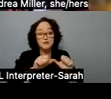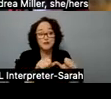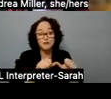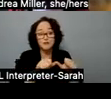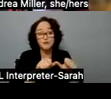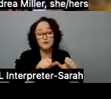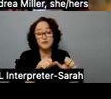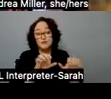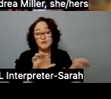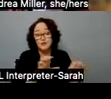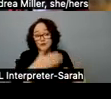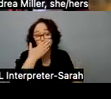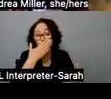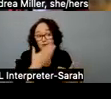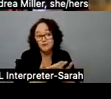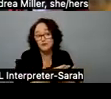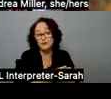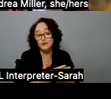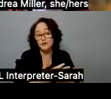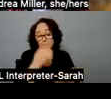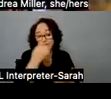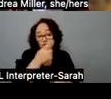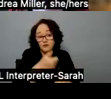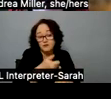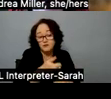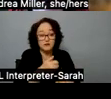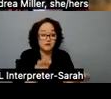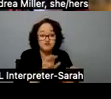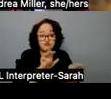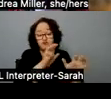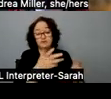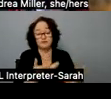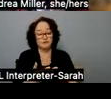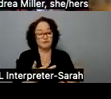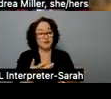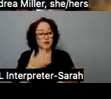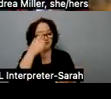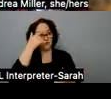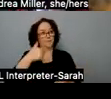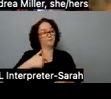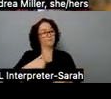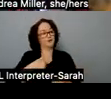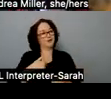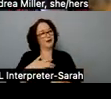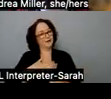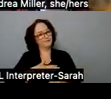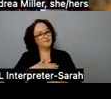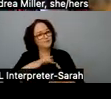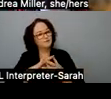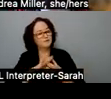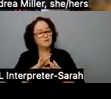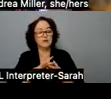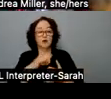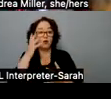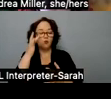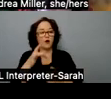for herself. And the great thing for me in this is knowing that she was allowed the time that she